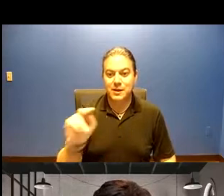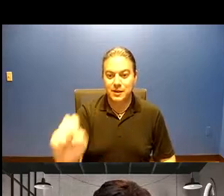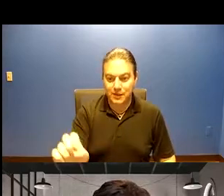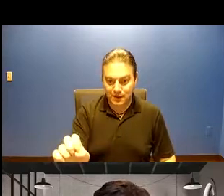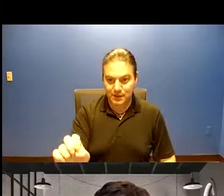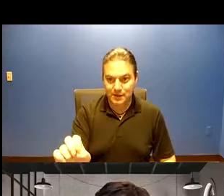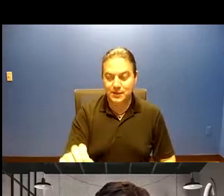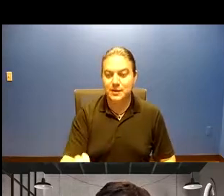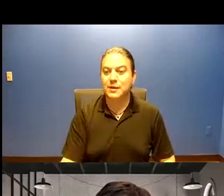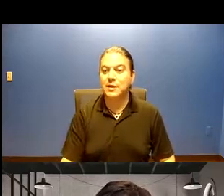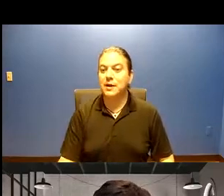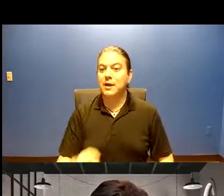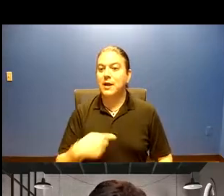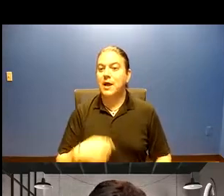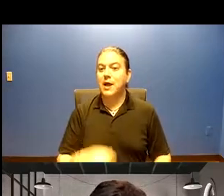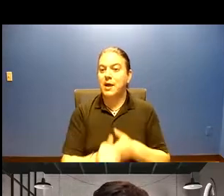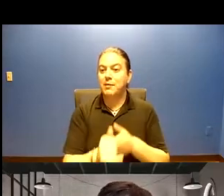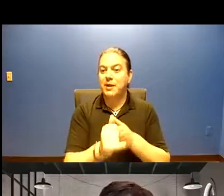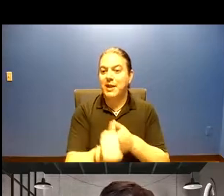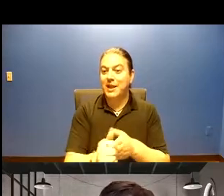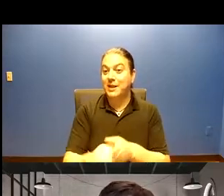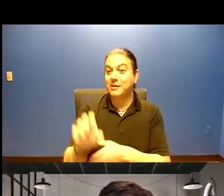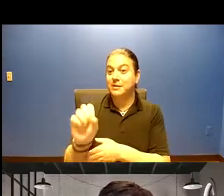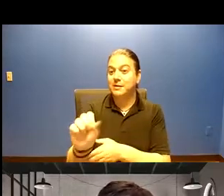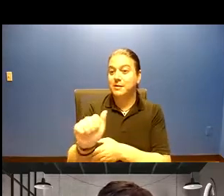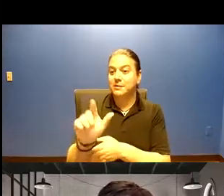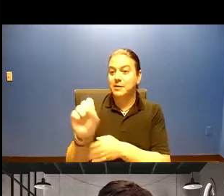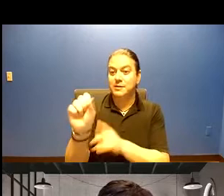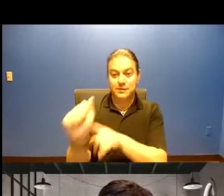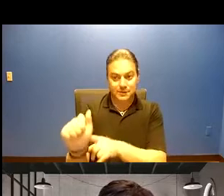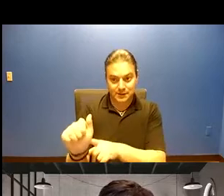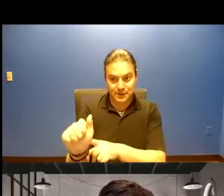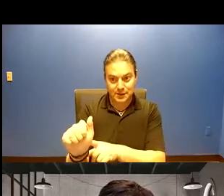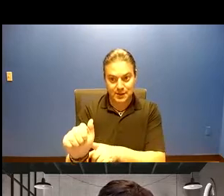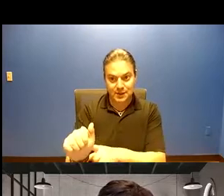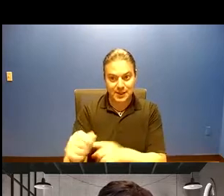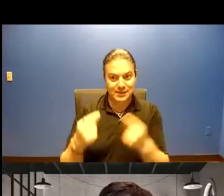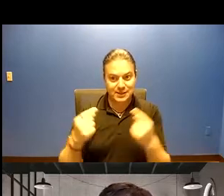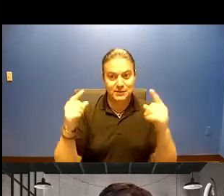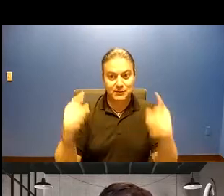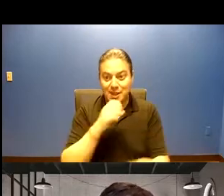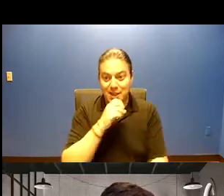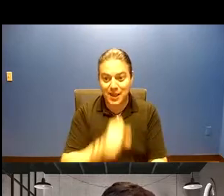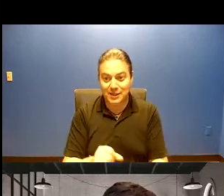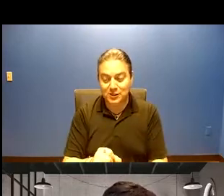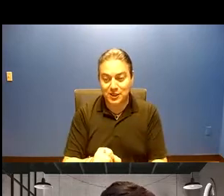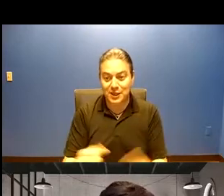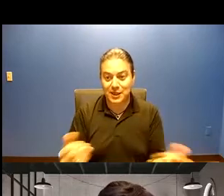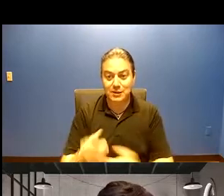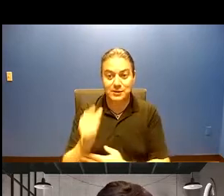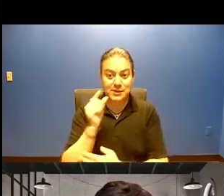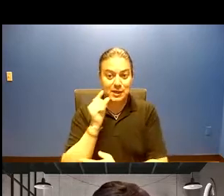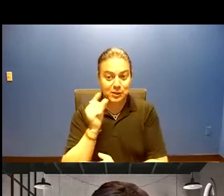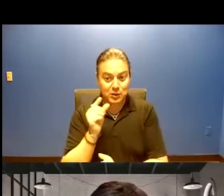Foundation. I get to lead the SALSA initiative, which is Successfully Aging and Living in San Antonio. I'm joined by my